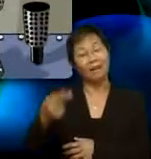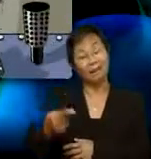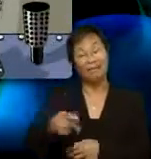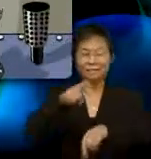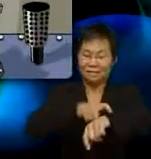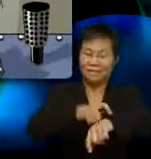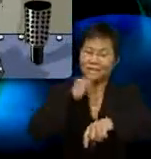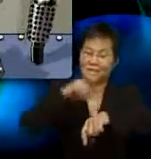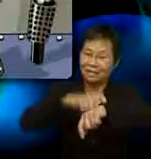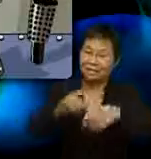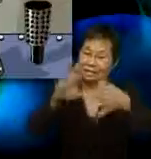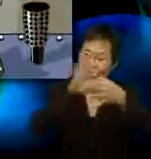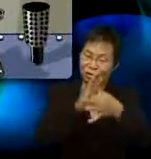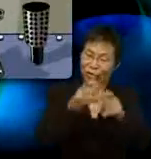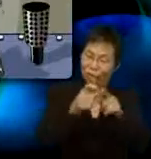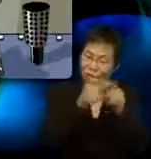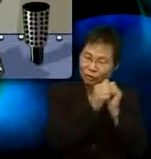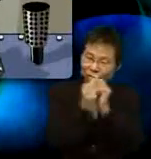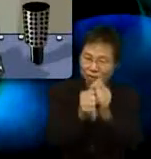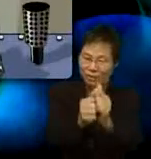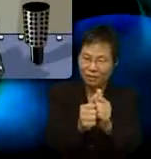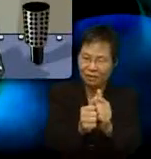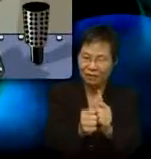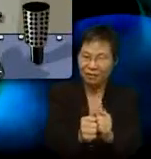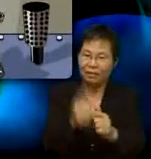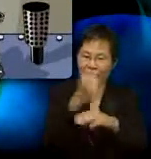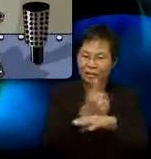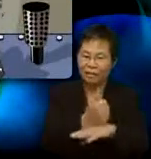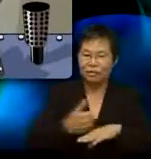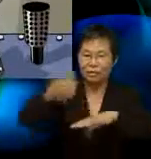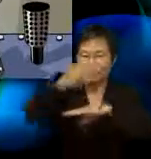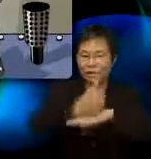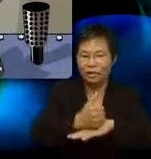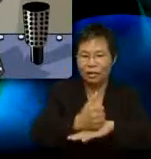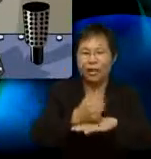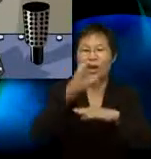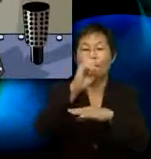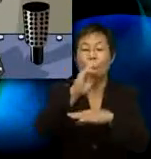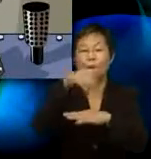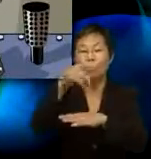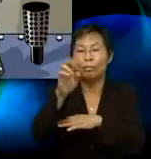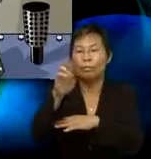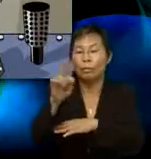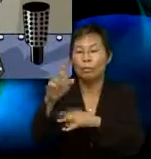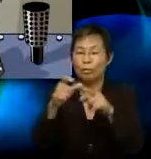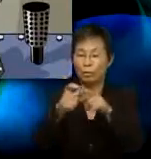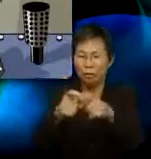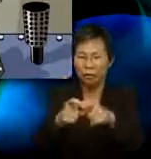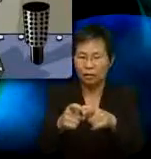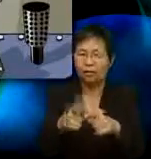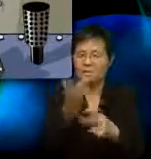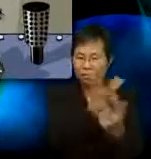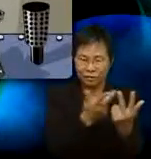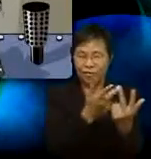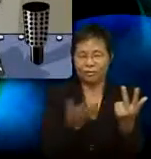it's time to join words together to form compound words. Here are 3 of